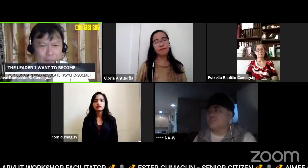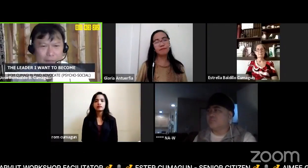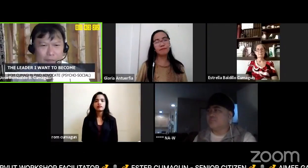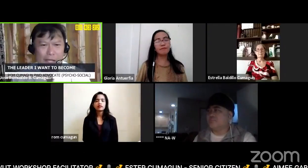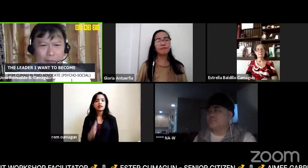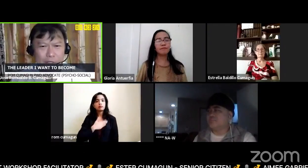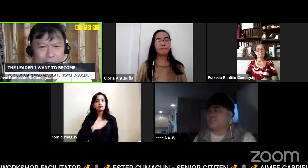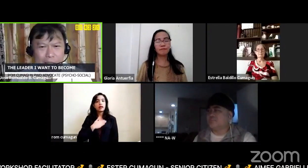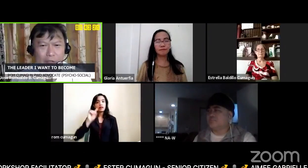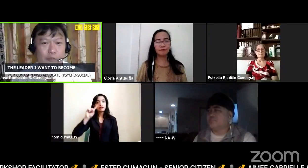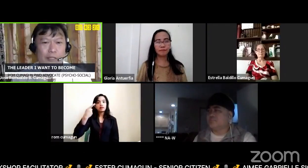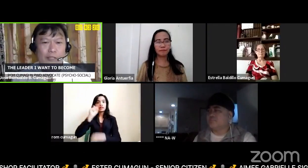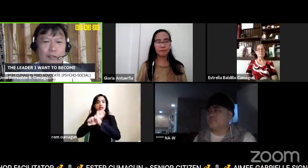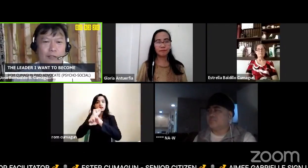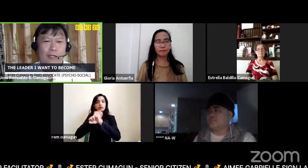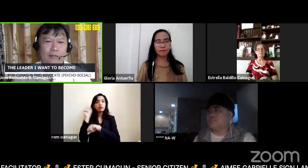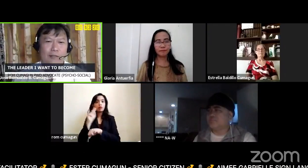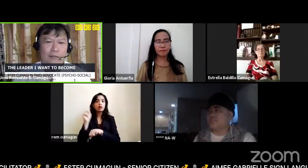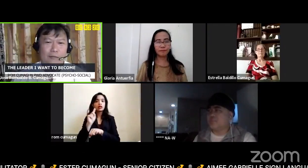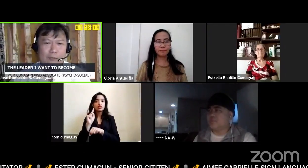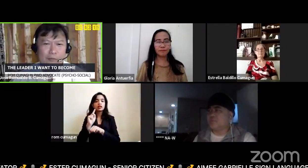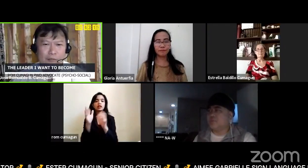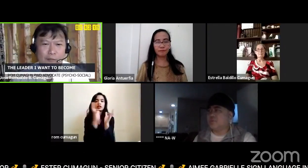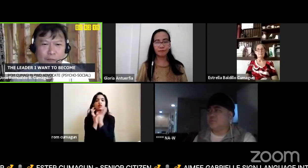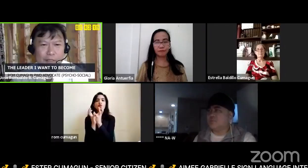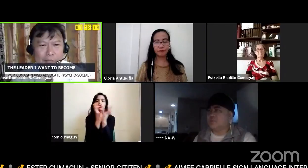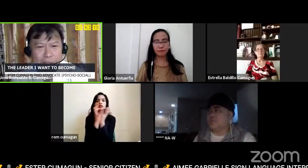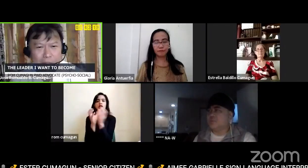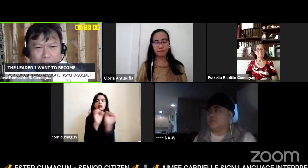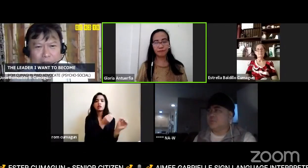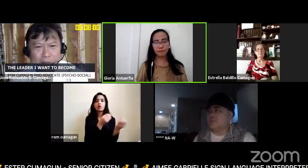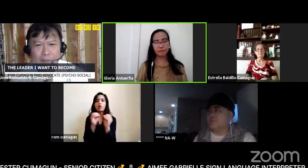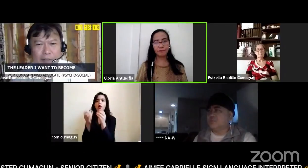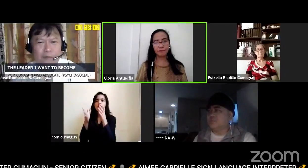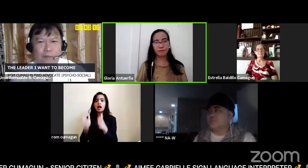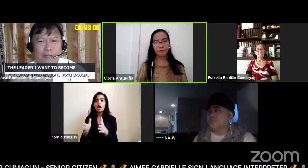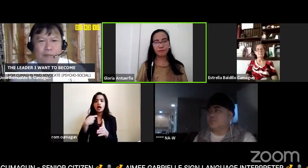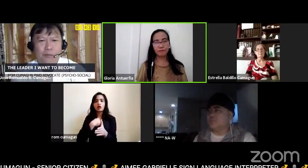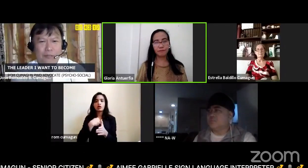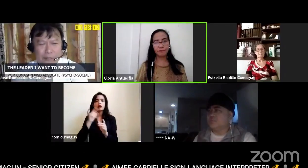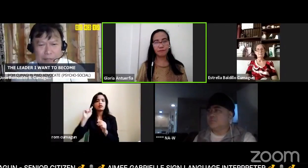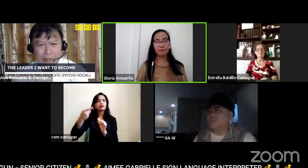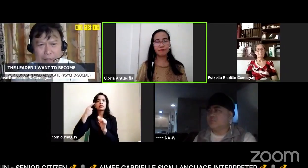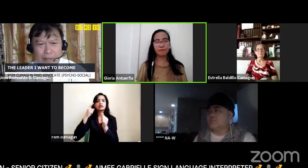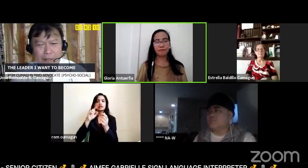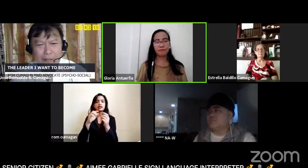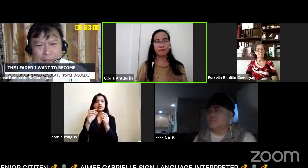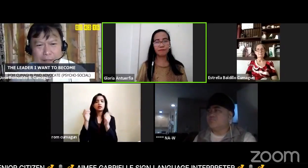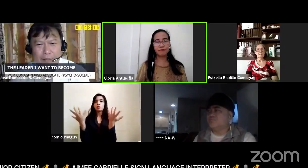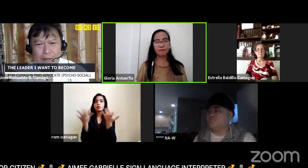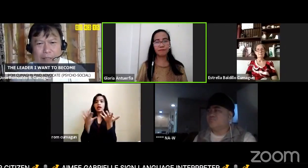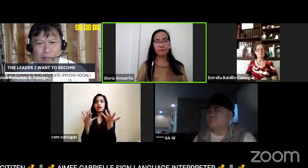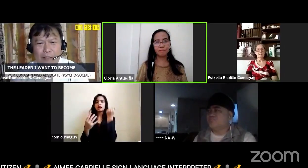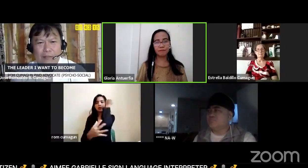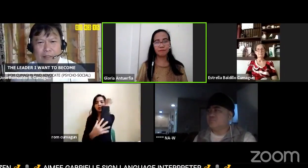my first job, in fact, was a community organizer. Okay? I was a community organizer with the urban poor